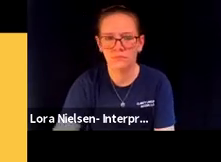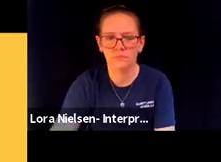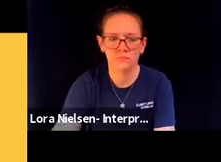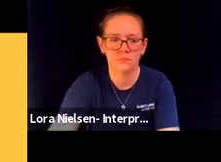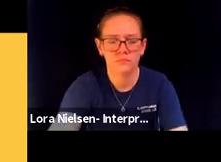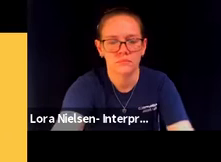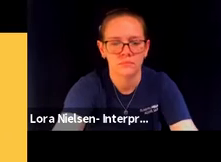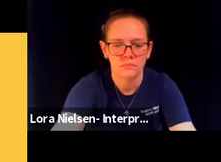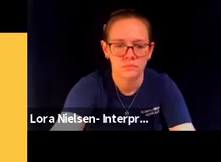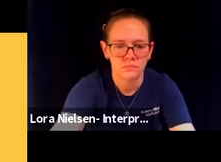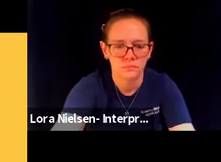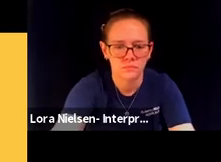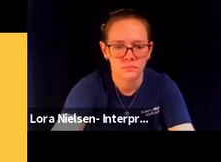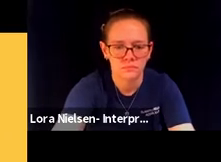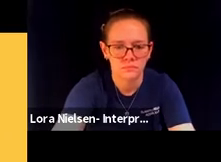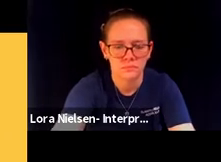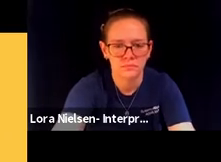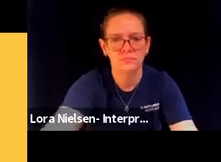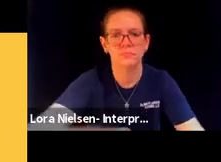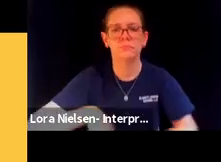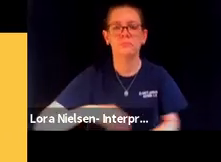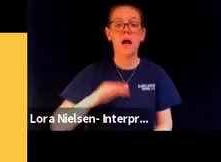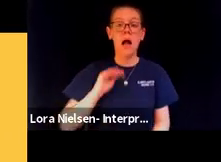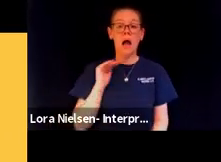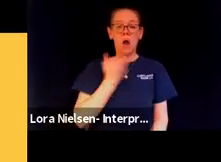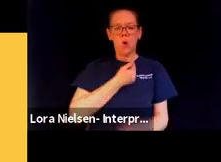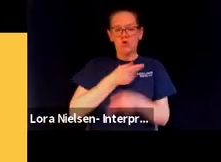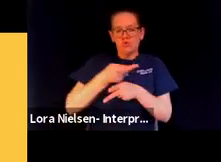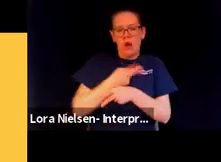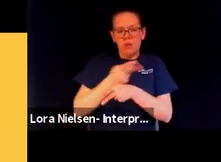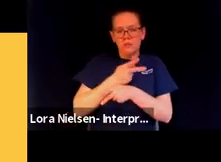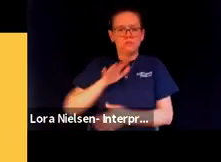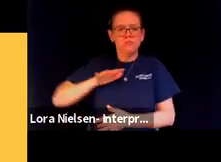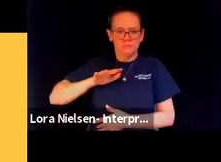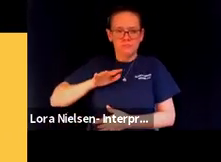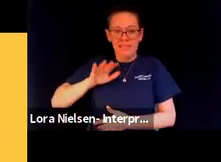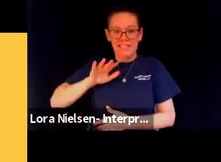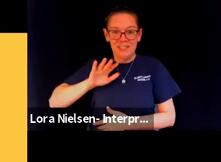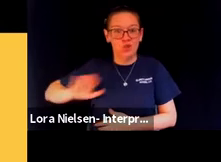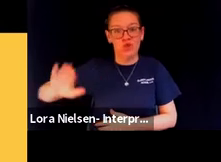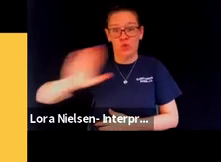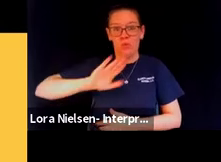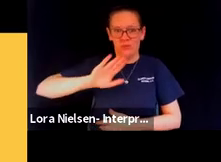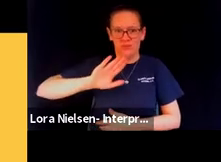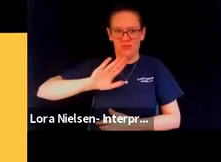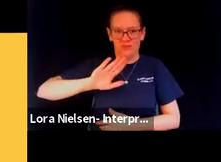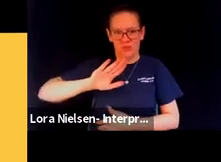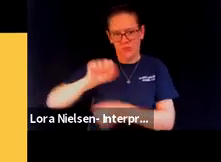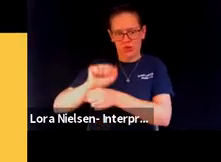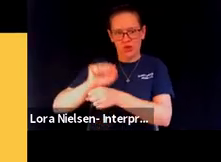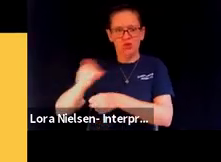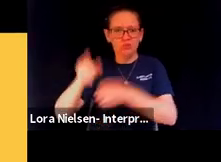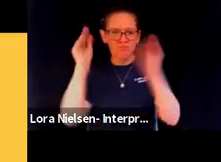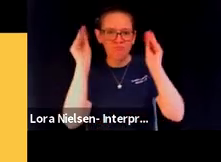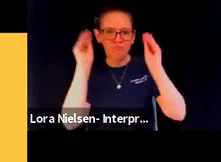Our product really is all of you guys, right? You're out there helping the students and teaching students every day. We're here, as I mentioned, to kind